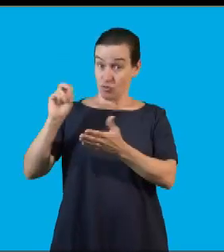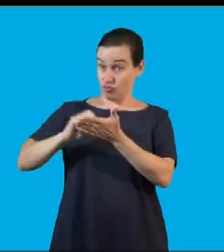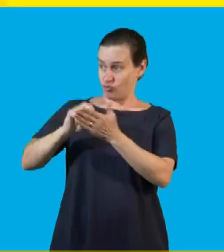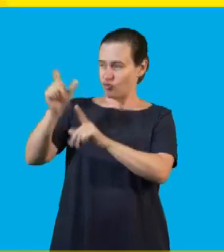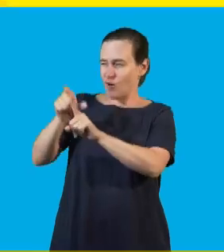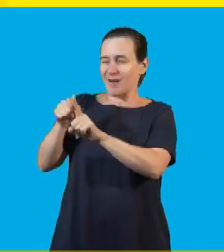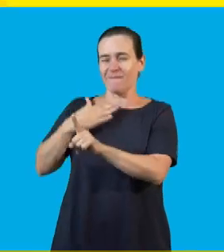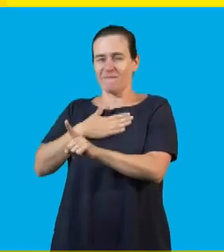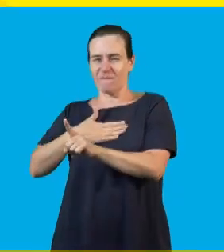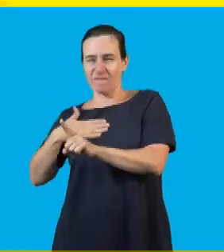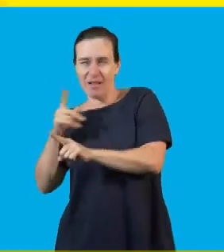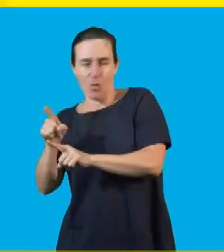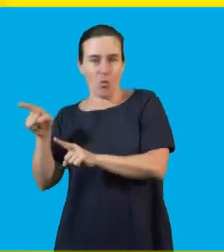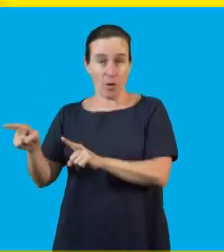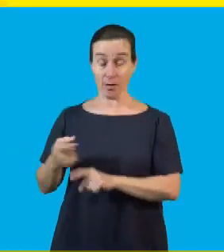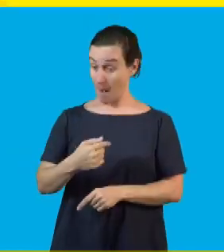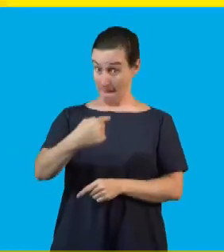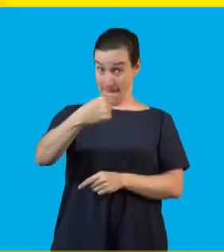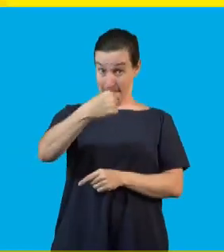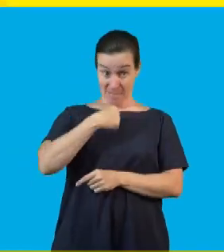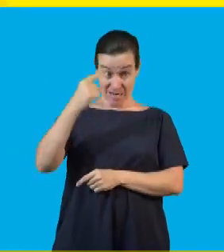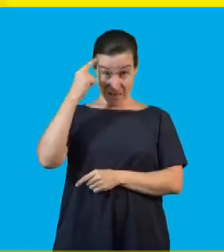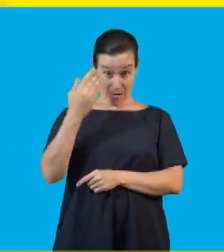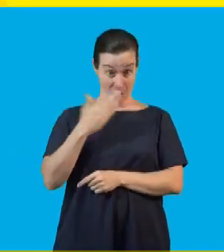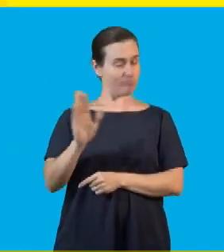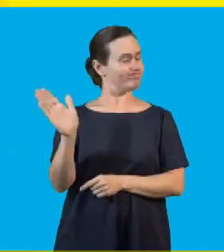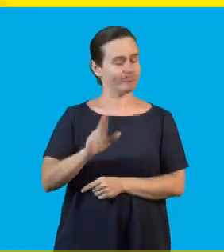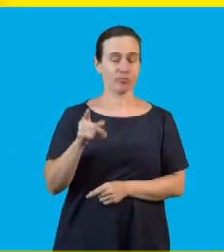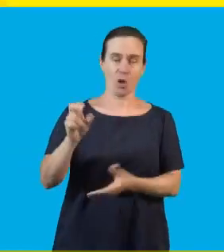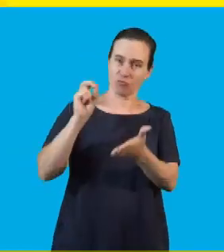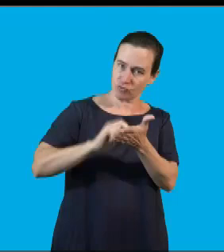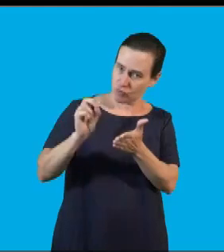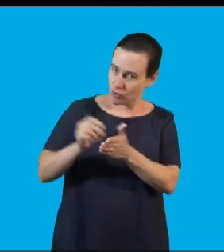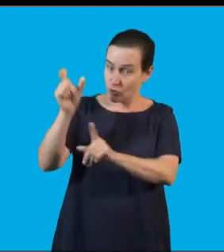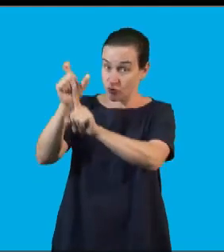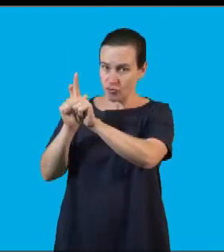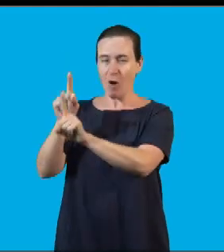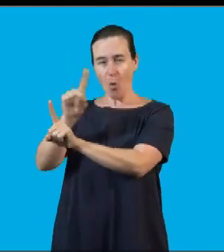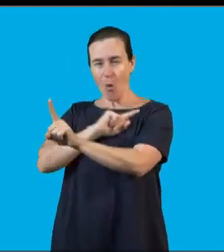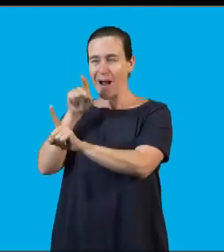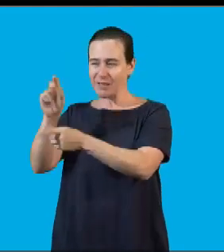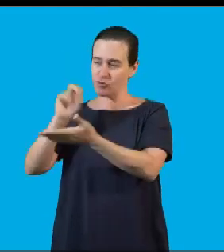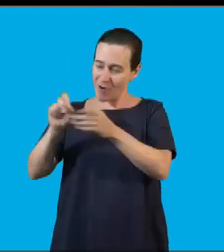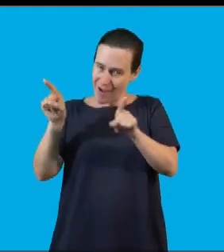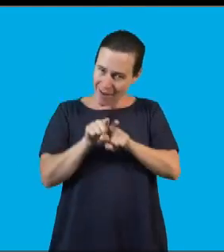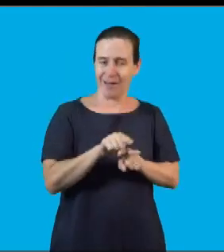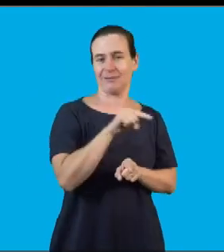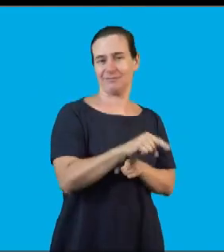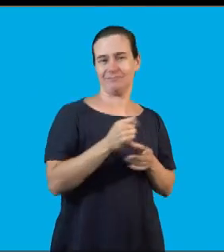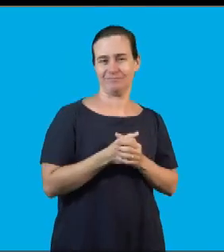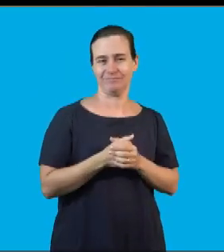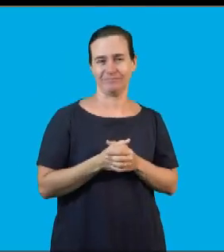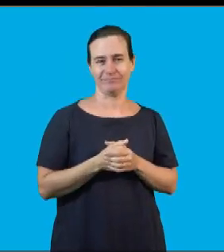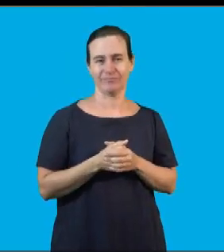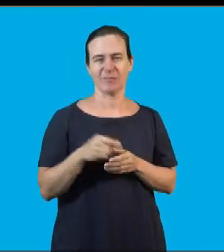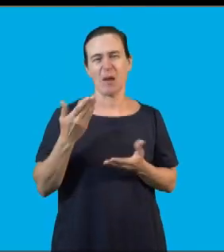is so important, grade 12s, not your attitude, the writer's attitude towards a specific subject